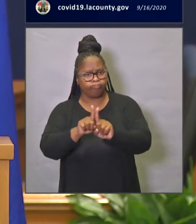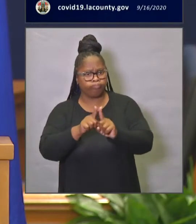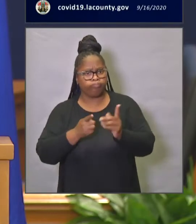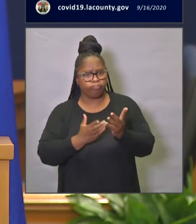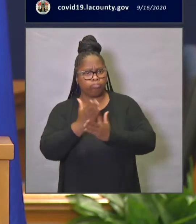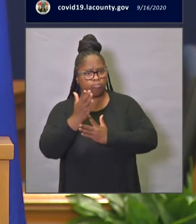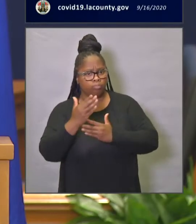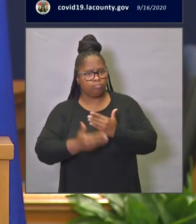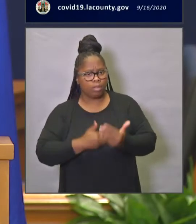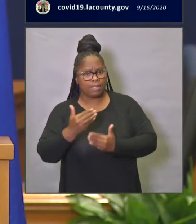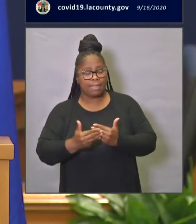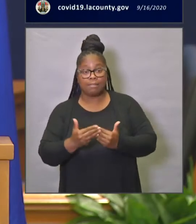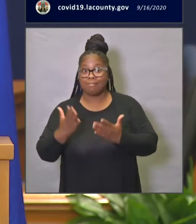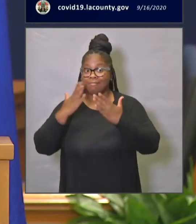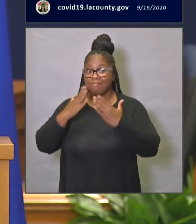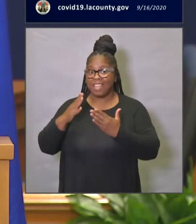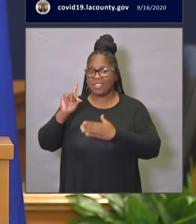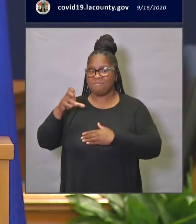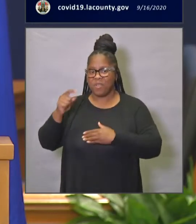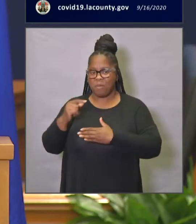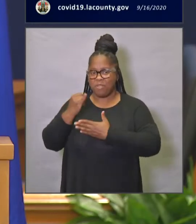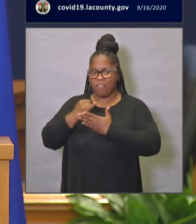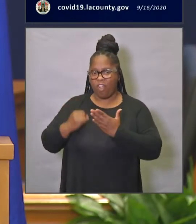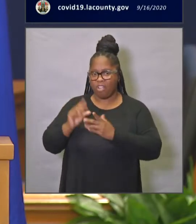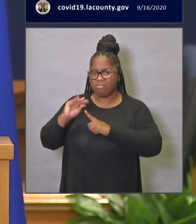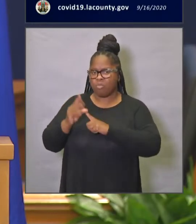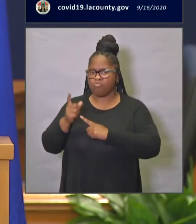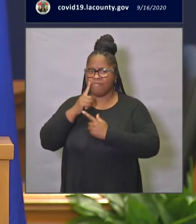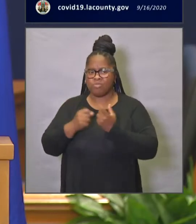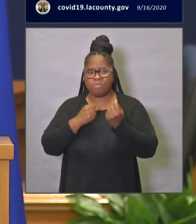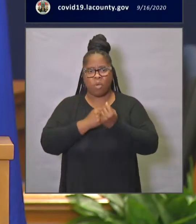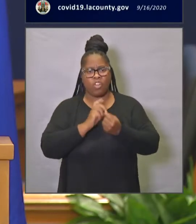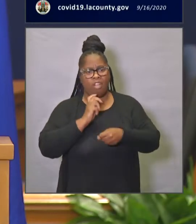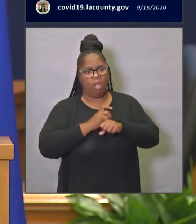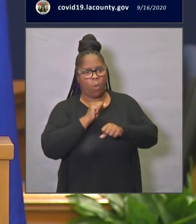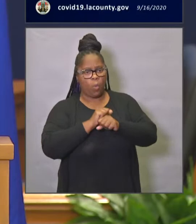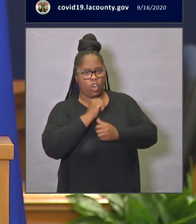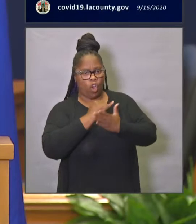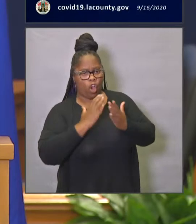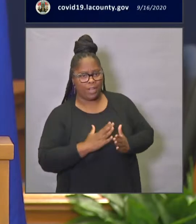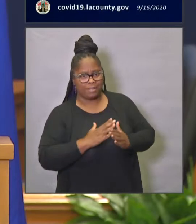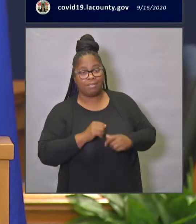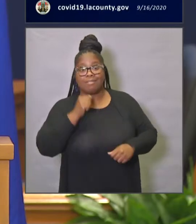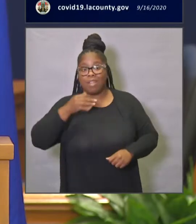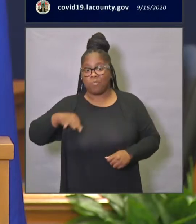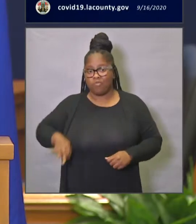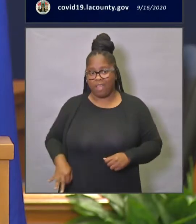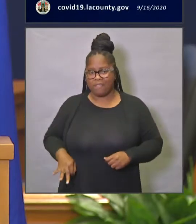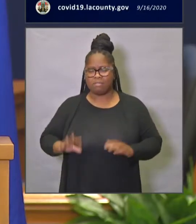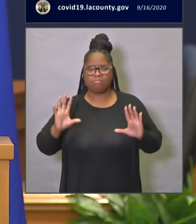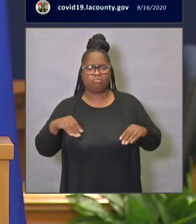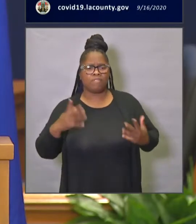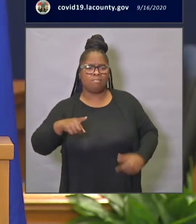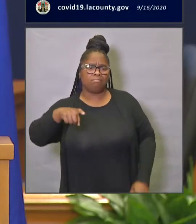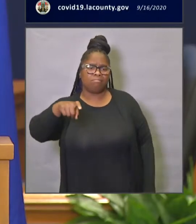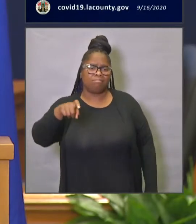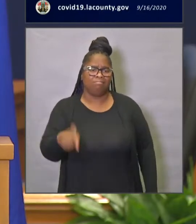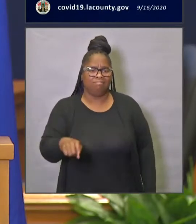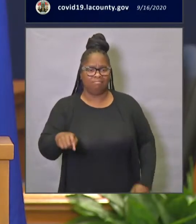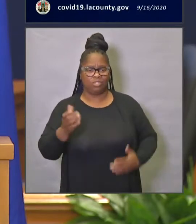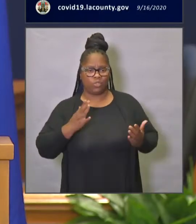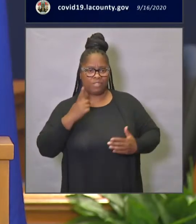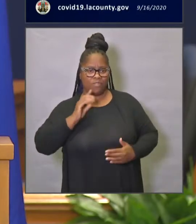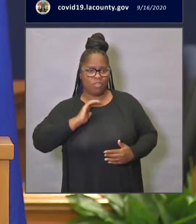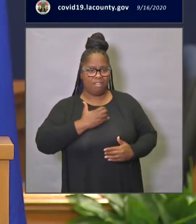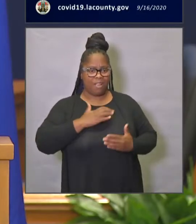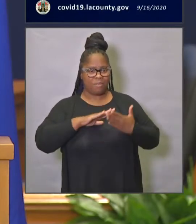Arts and Culture for helping us support our hardworking artists, nonprofits, which bring crucial services to our communities.